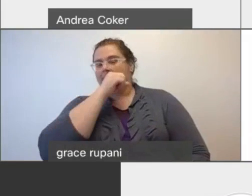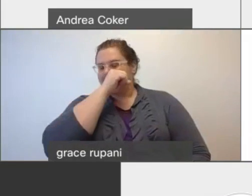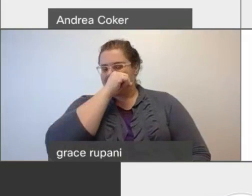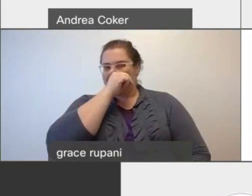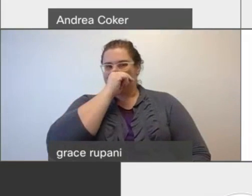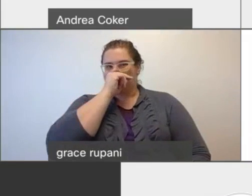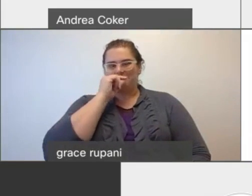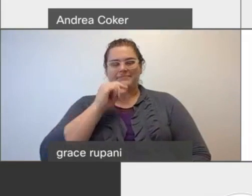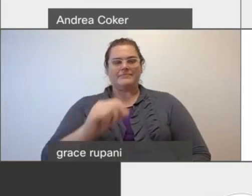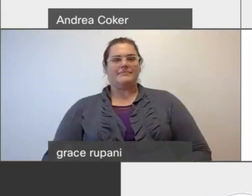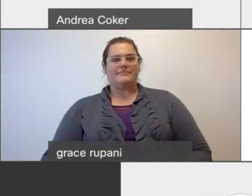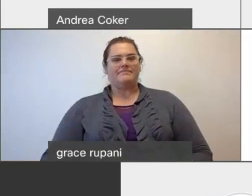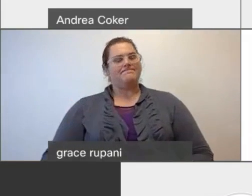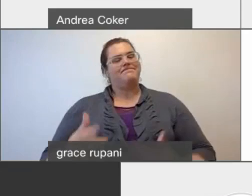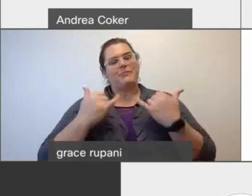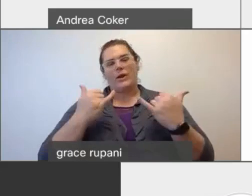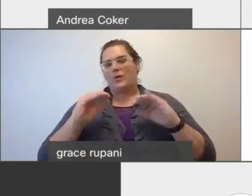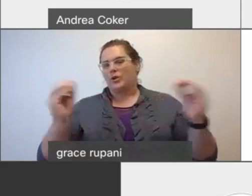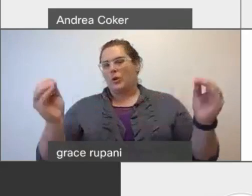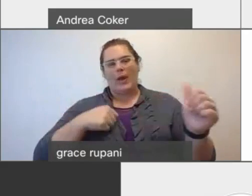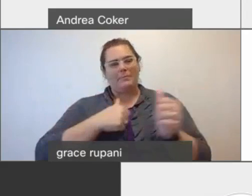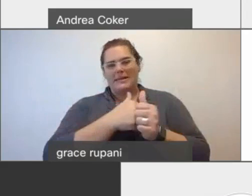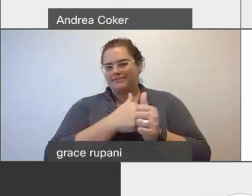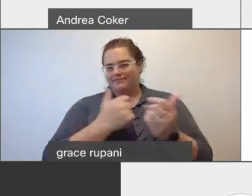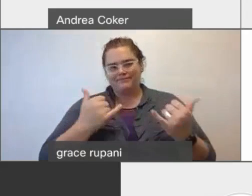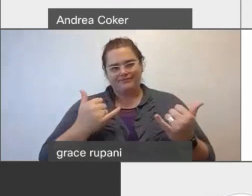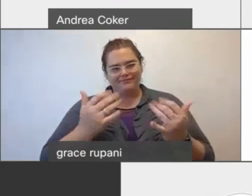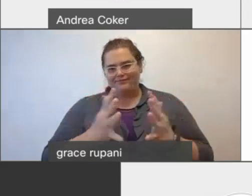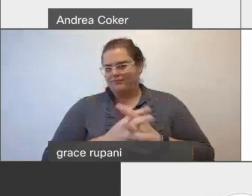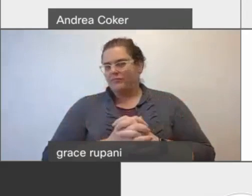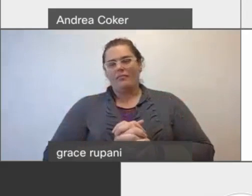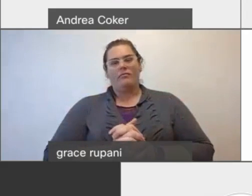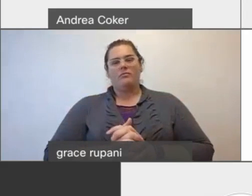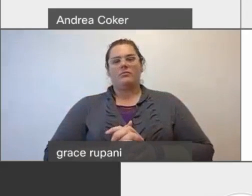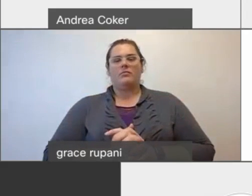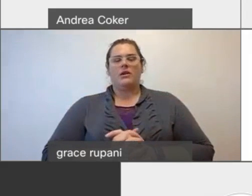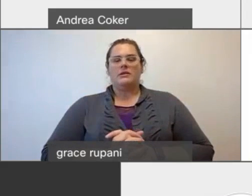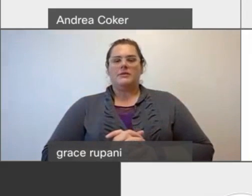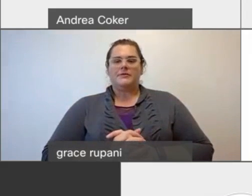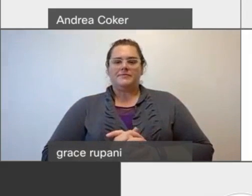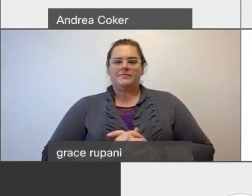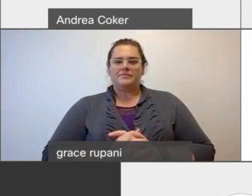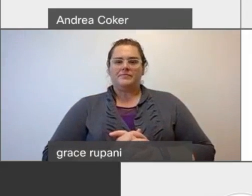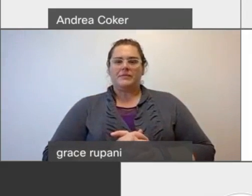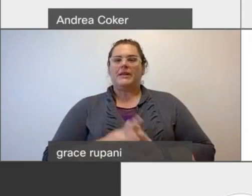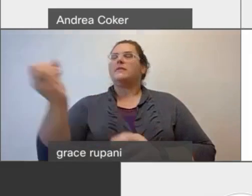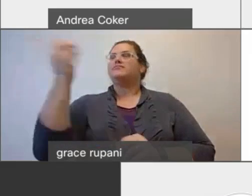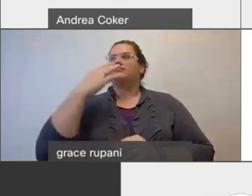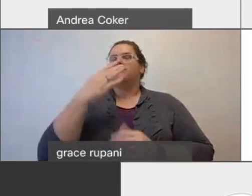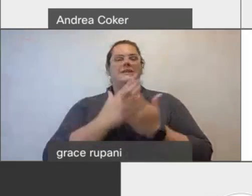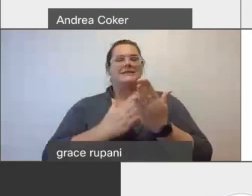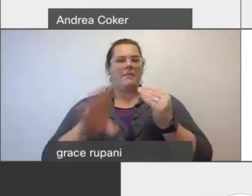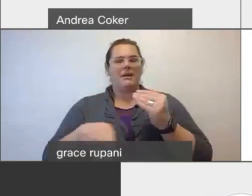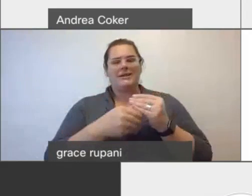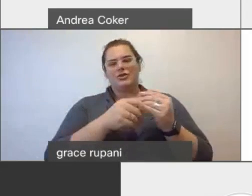which is no update yet. We got some additional language changes, but we